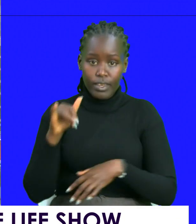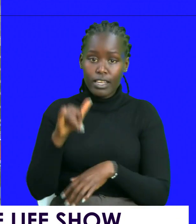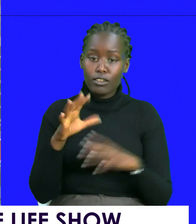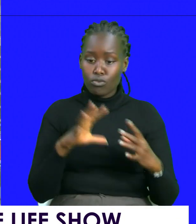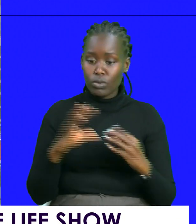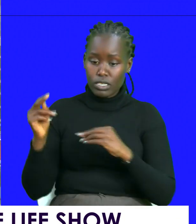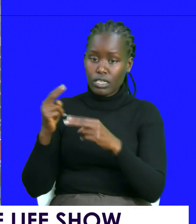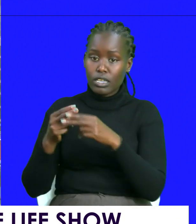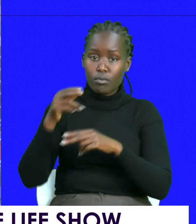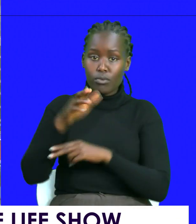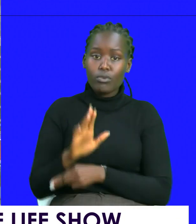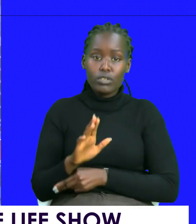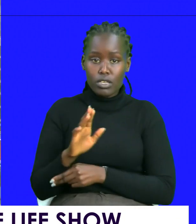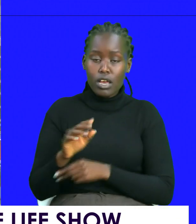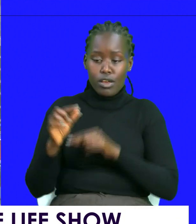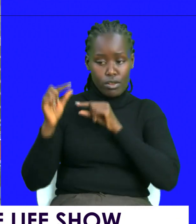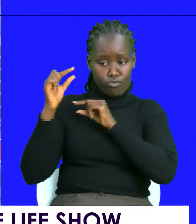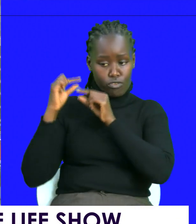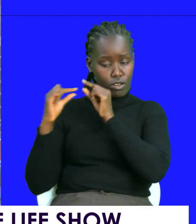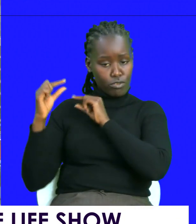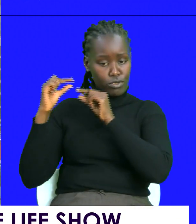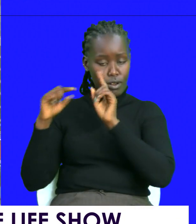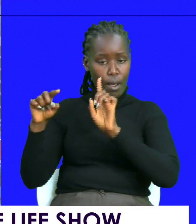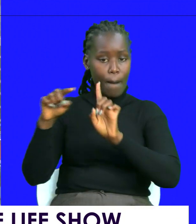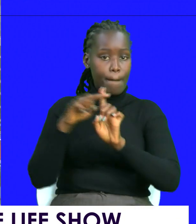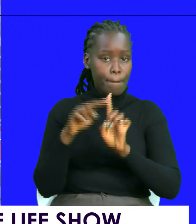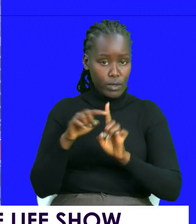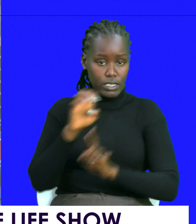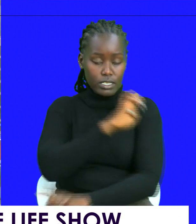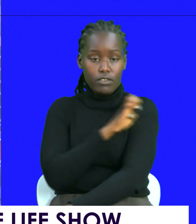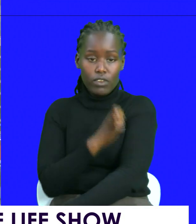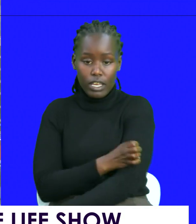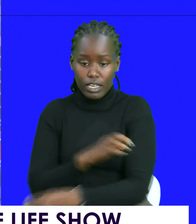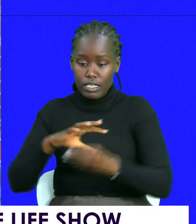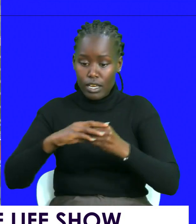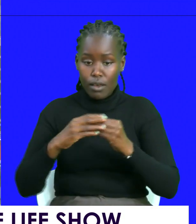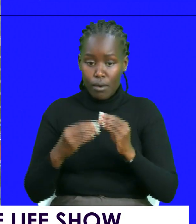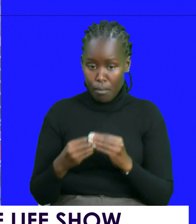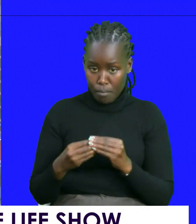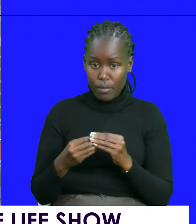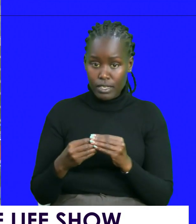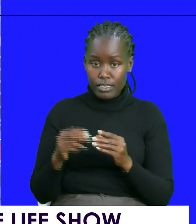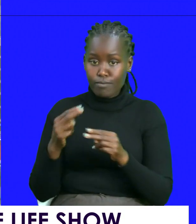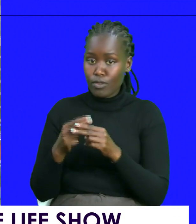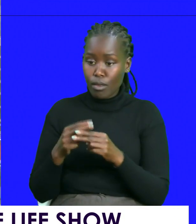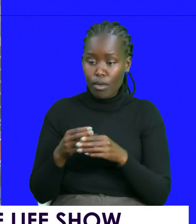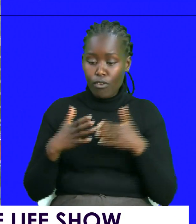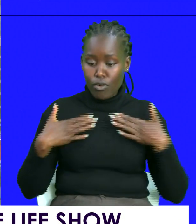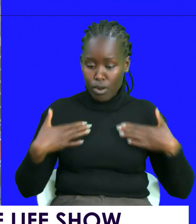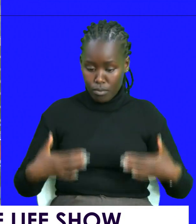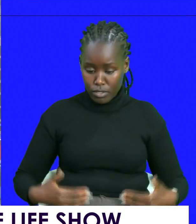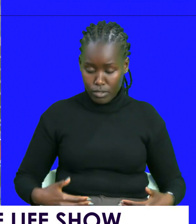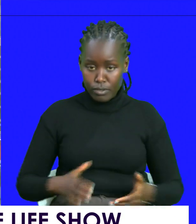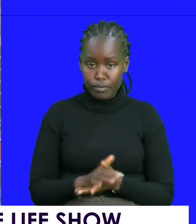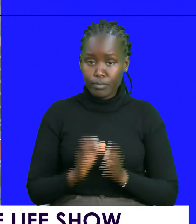and legacy through generations. Positive energy creates a legacy for a human being. Okay, let me bring